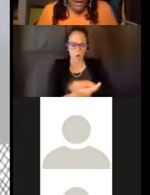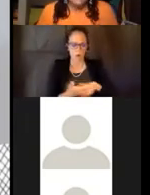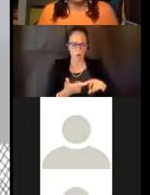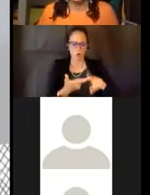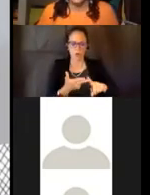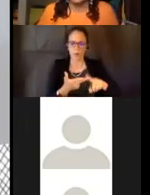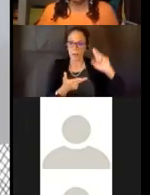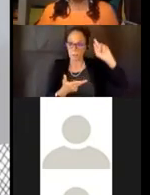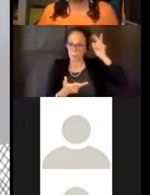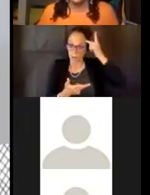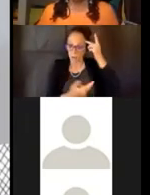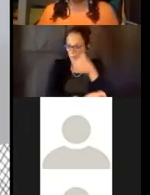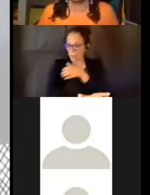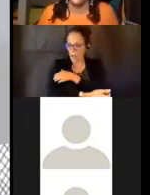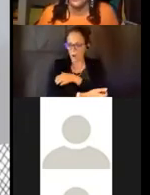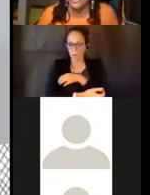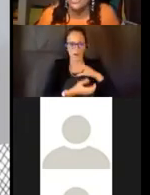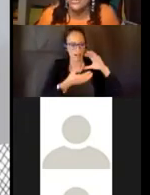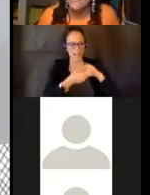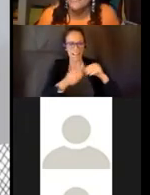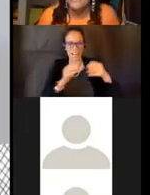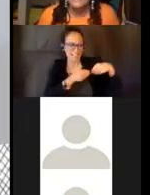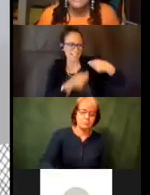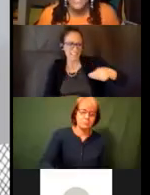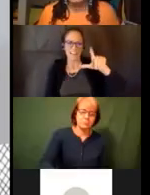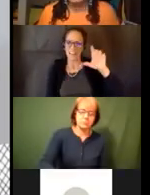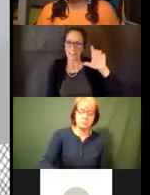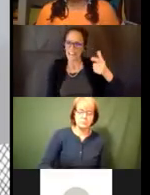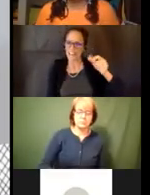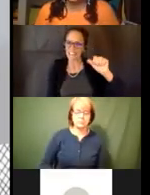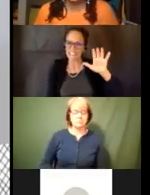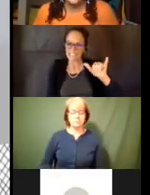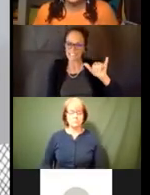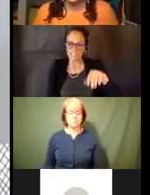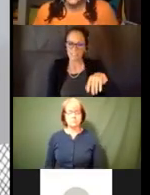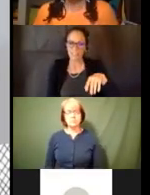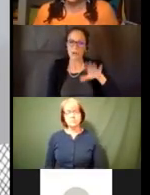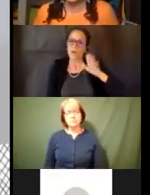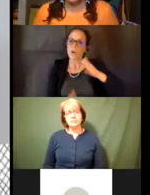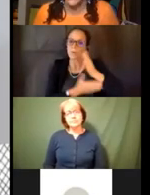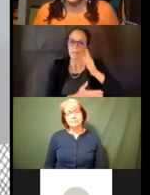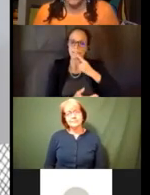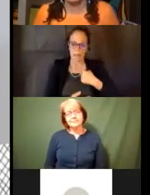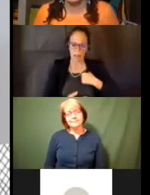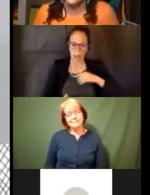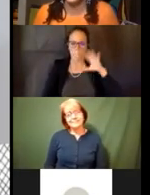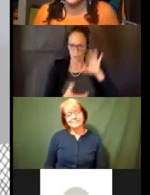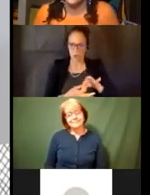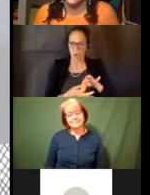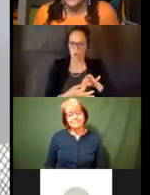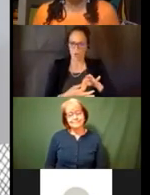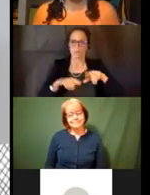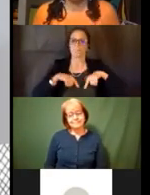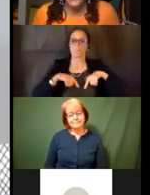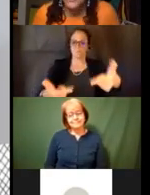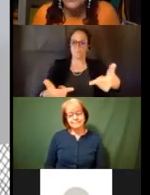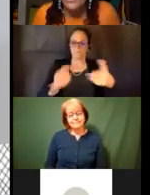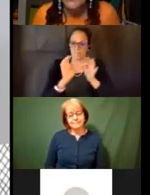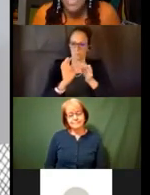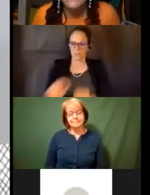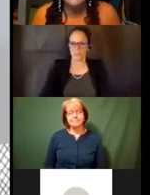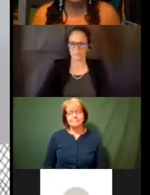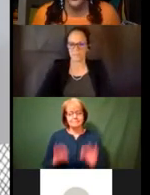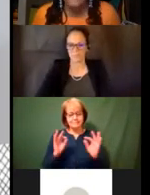about the right to be able to say you belong. How many of us today can't say that about this country? Because this